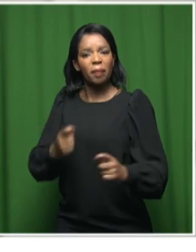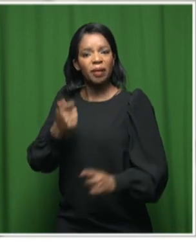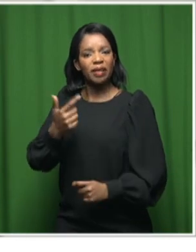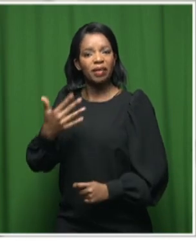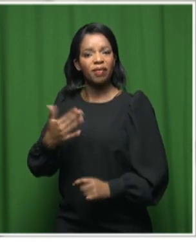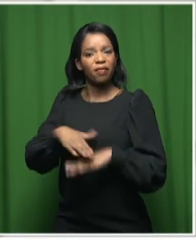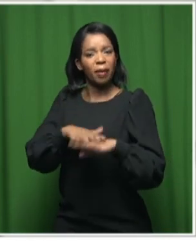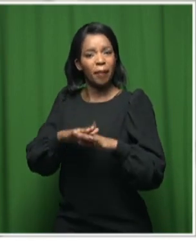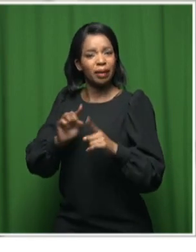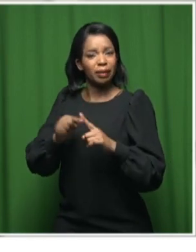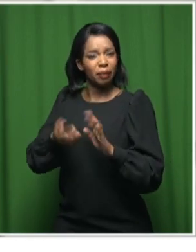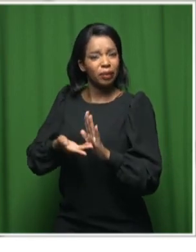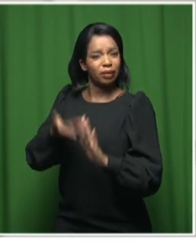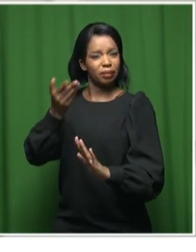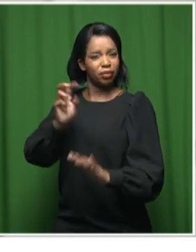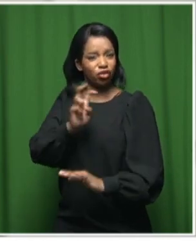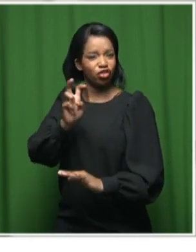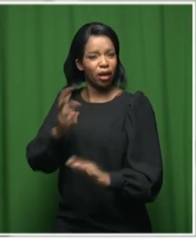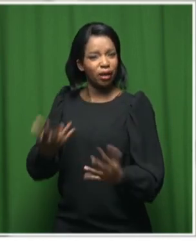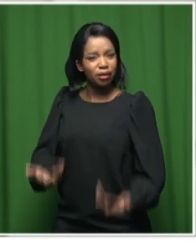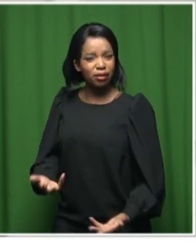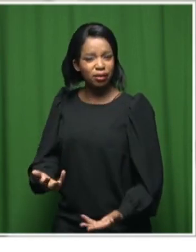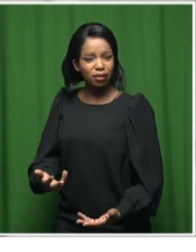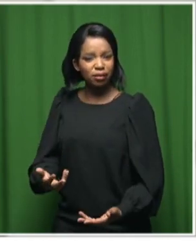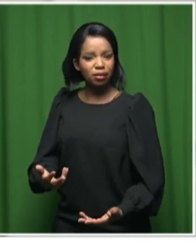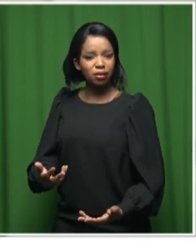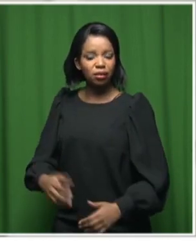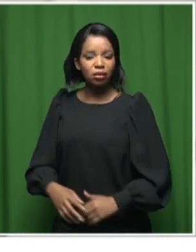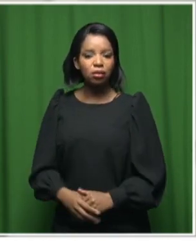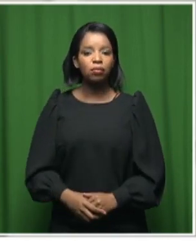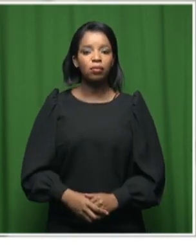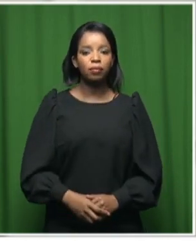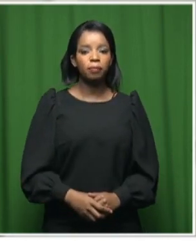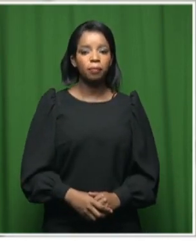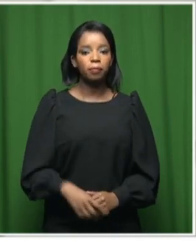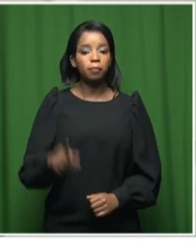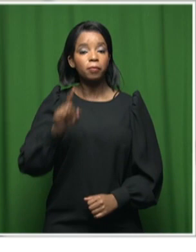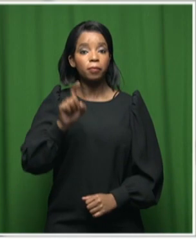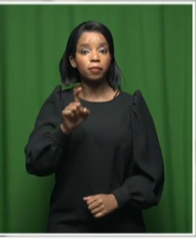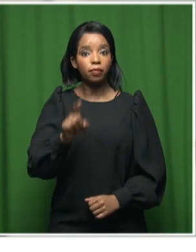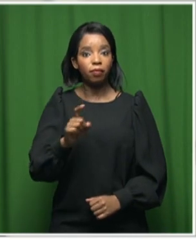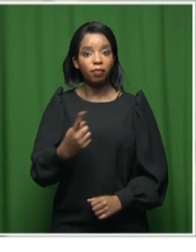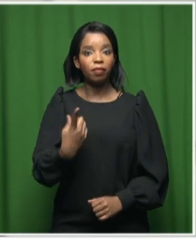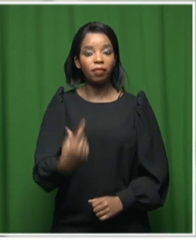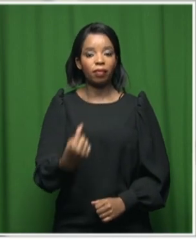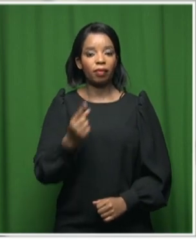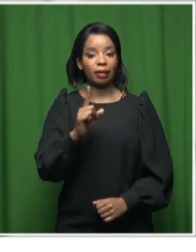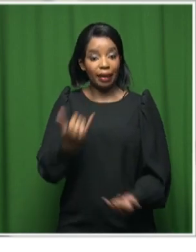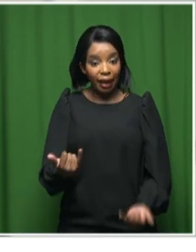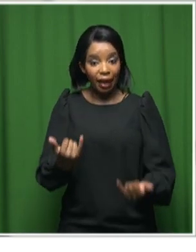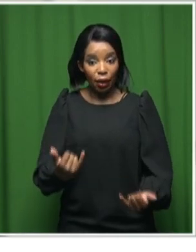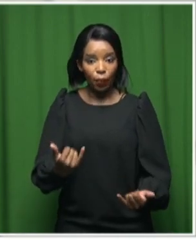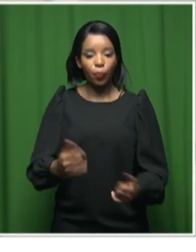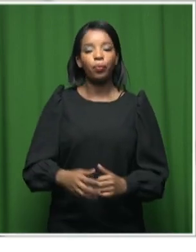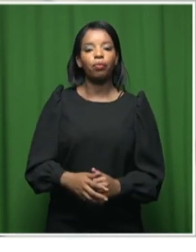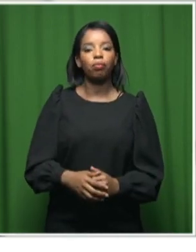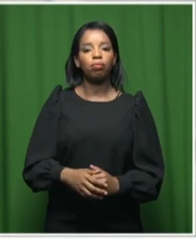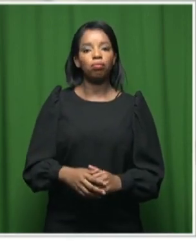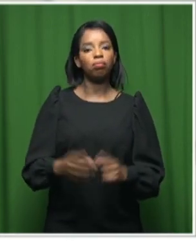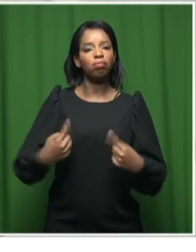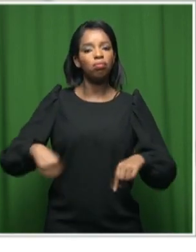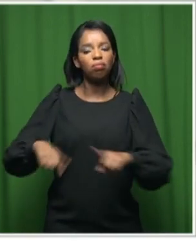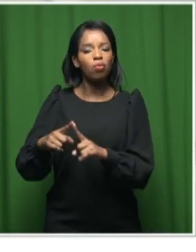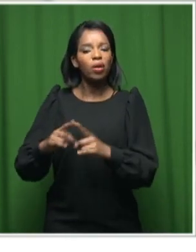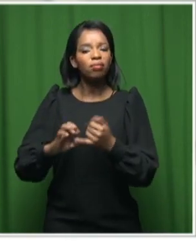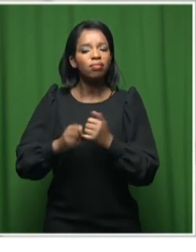the governor clearly stated that they rather tighten now than regret